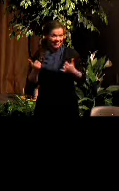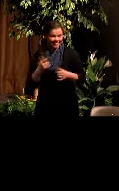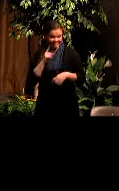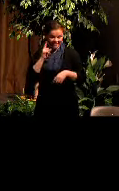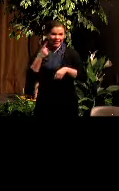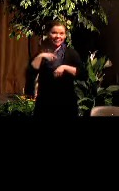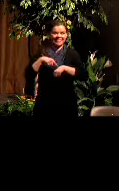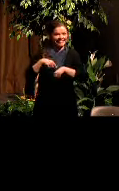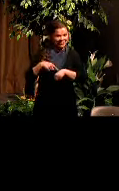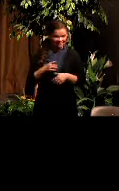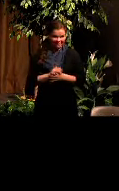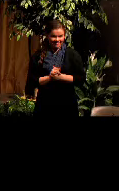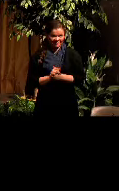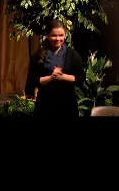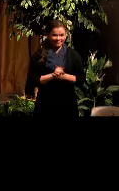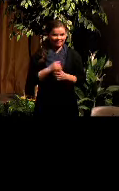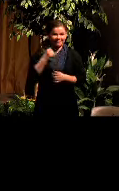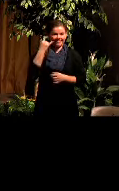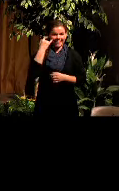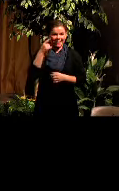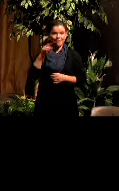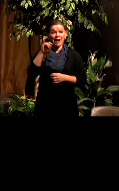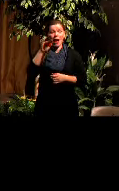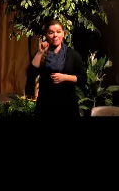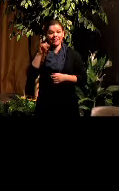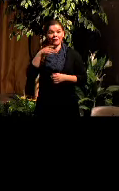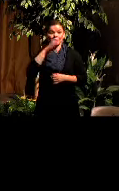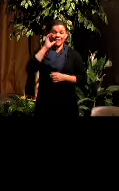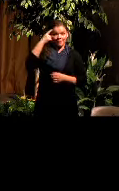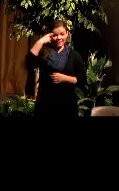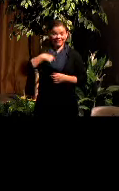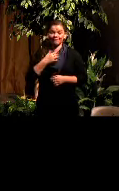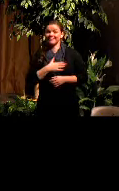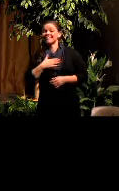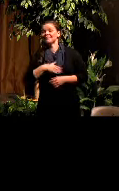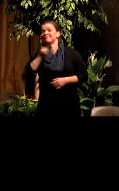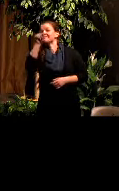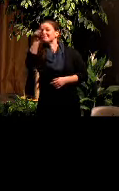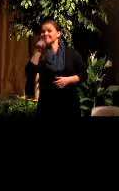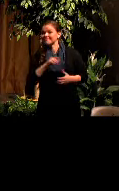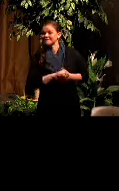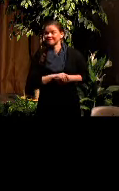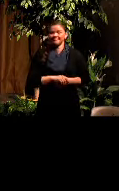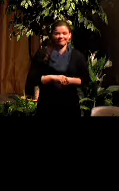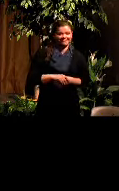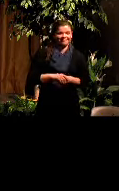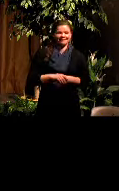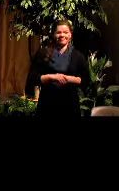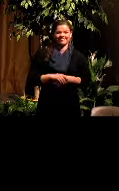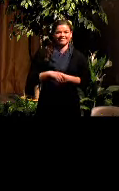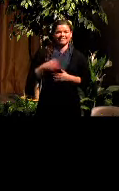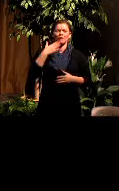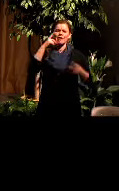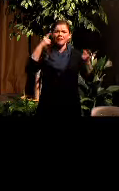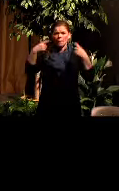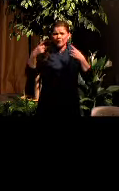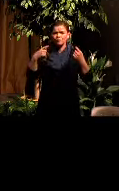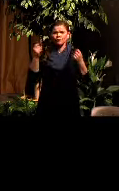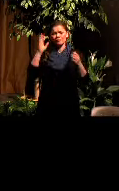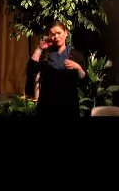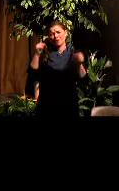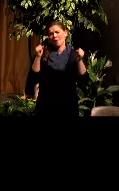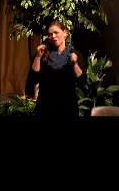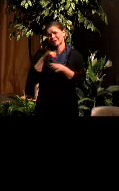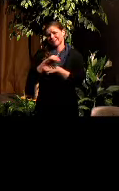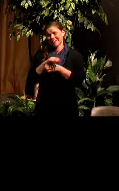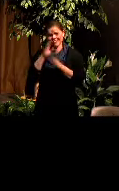a mojito for me, please. And thanks to all you for coming out on this cold evening. You'll be happy to know that if, from a bird's perspective, springtime